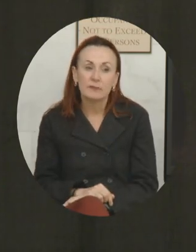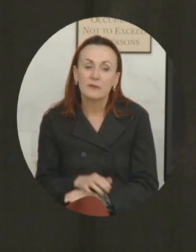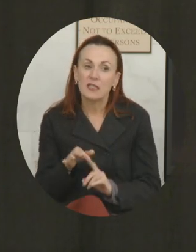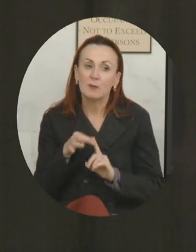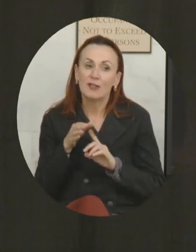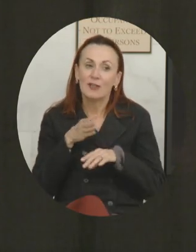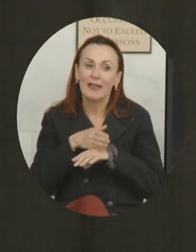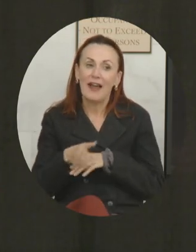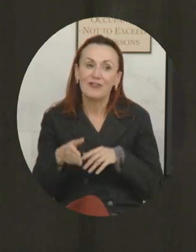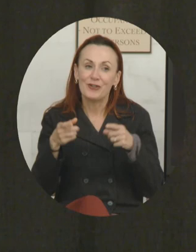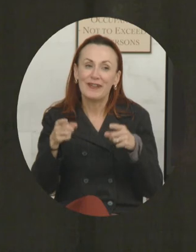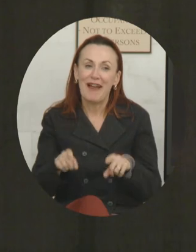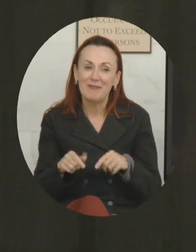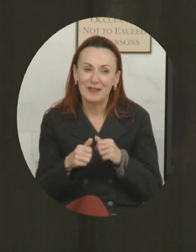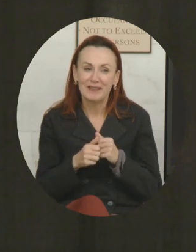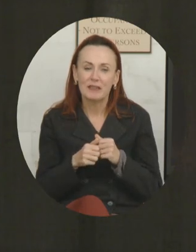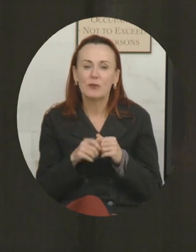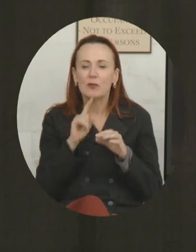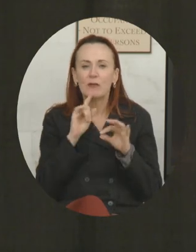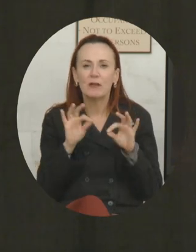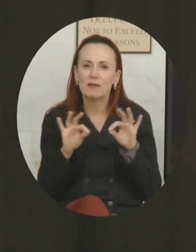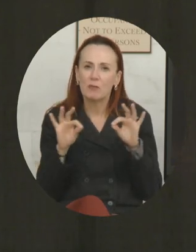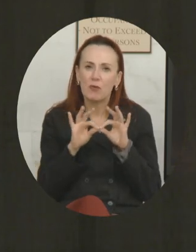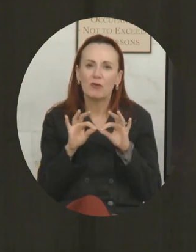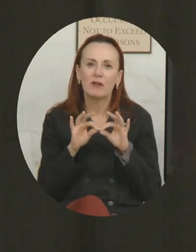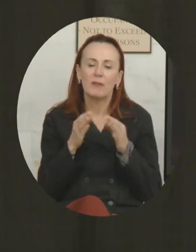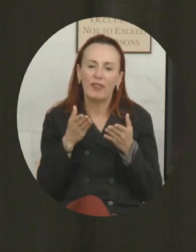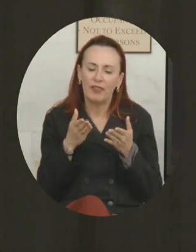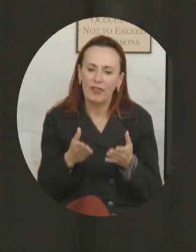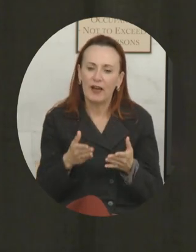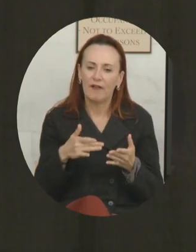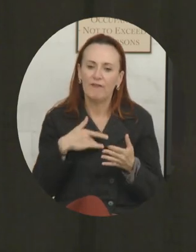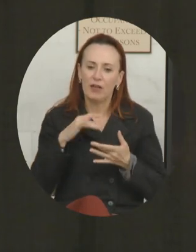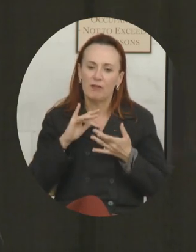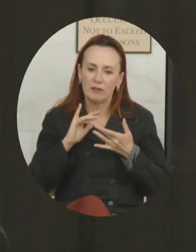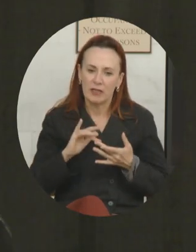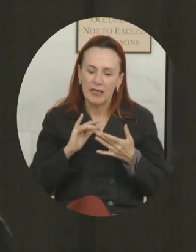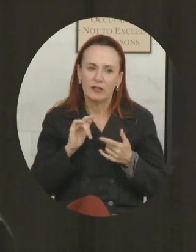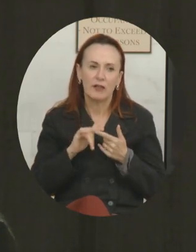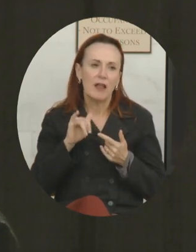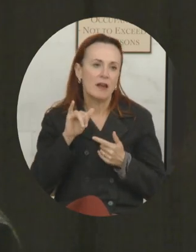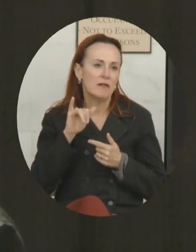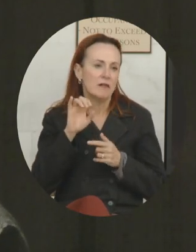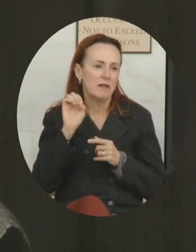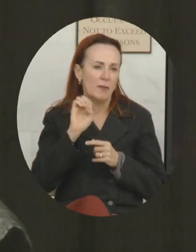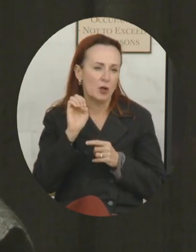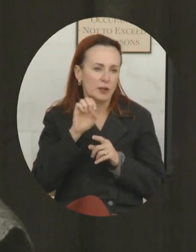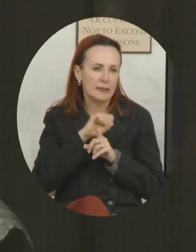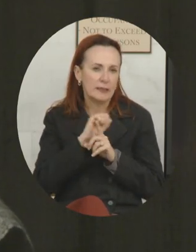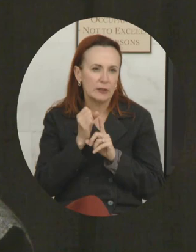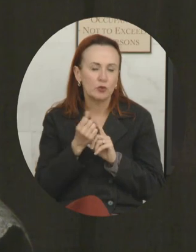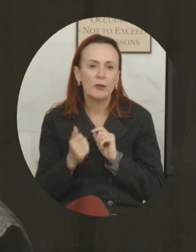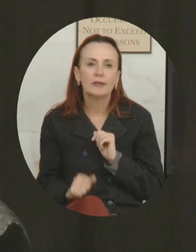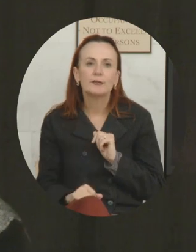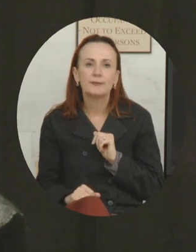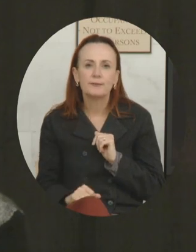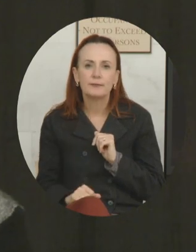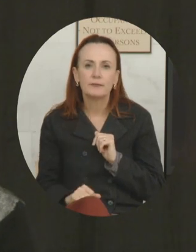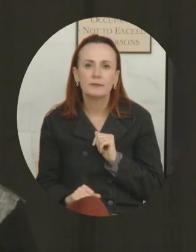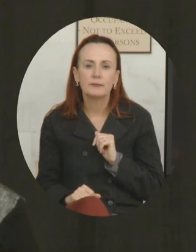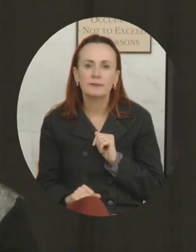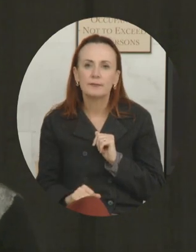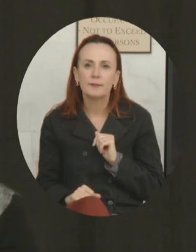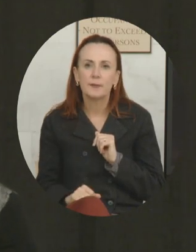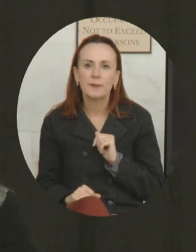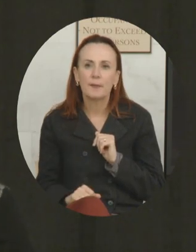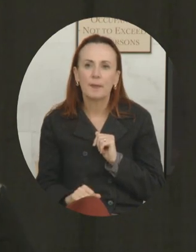be present and help in an emergency if you feel the freedom to be fully in that space.